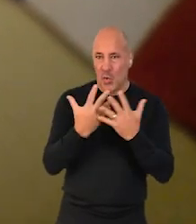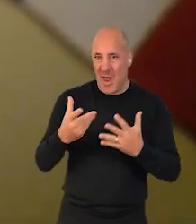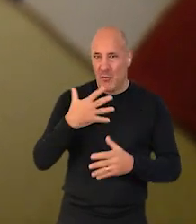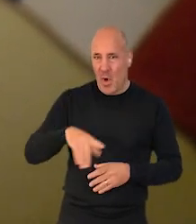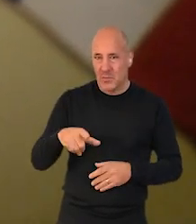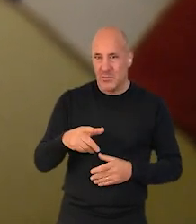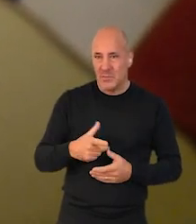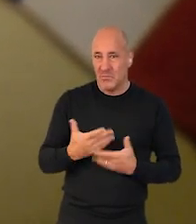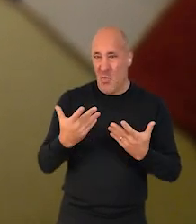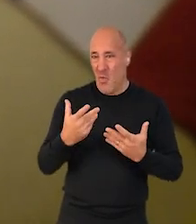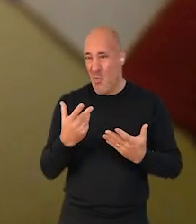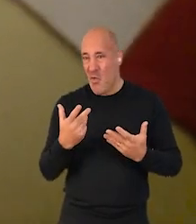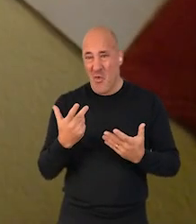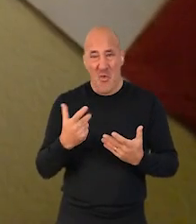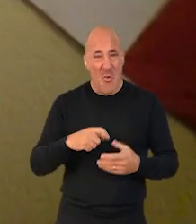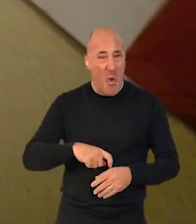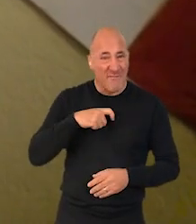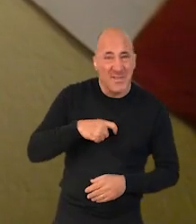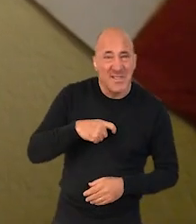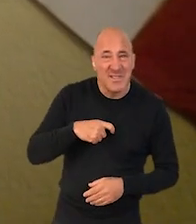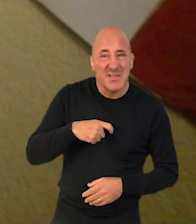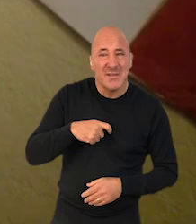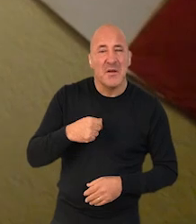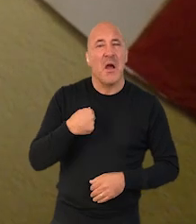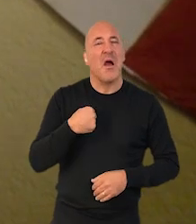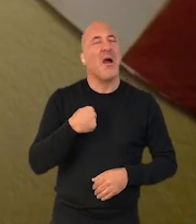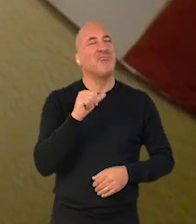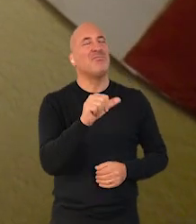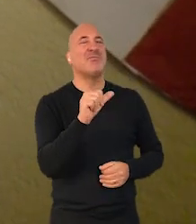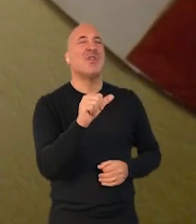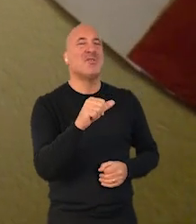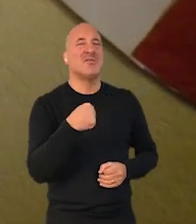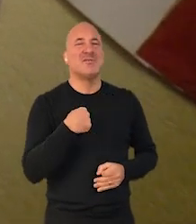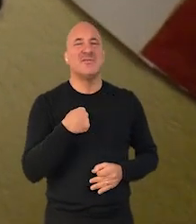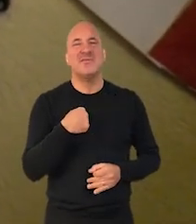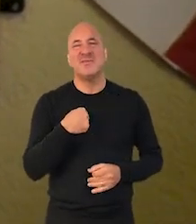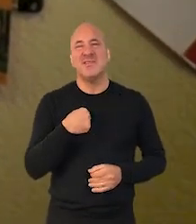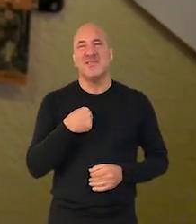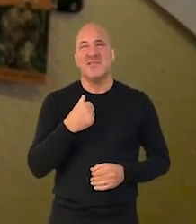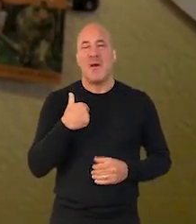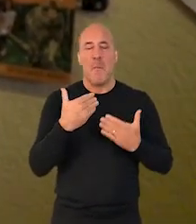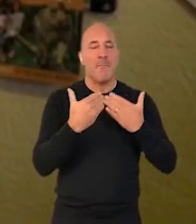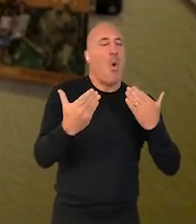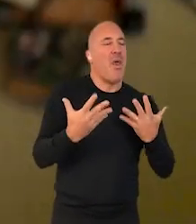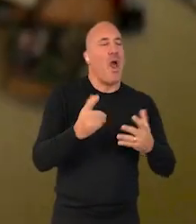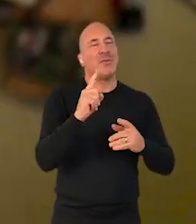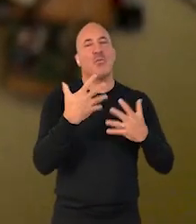enthusiasm to try new things? Are you more confident about that? I do, yeah. I really do, yeah.